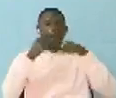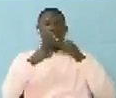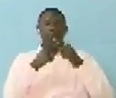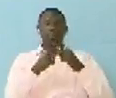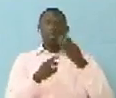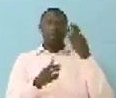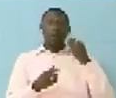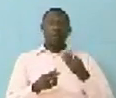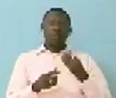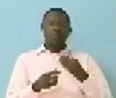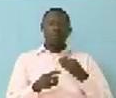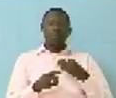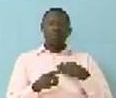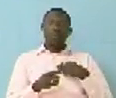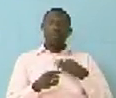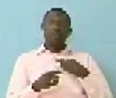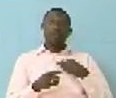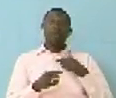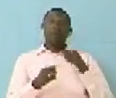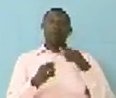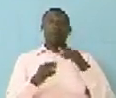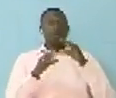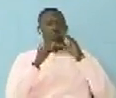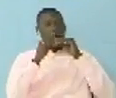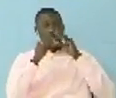how his confession was obtained.